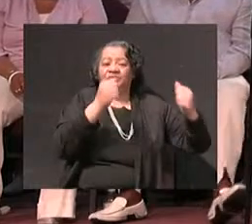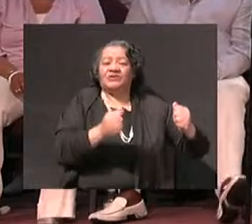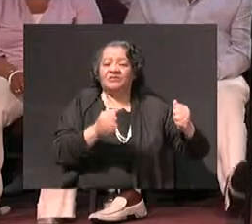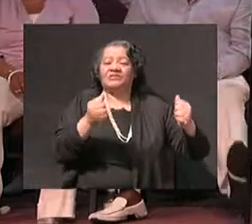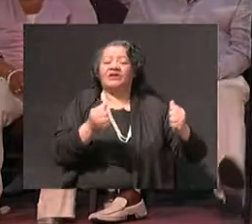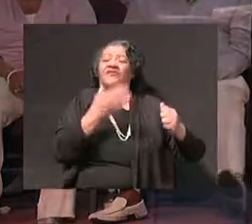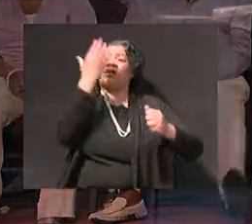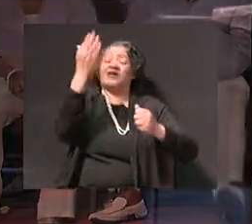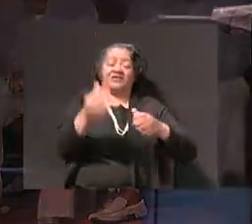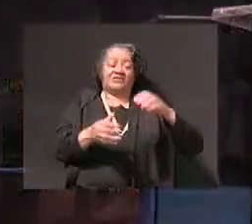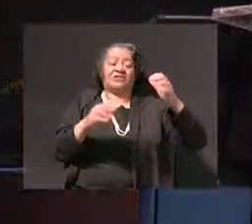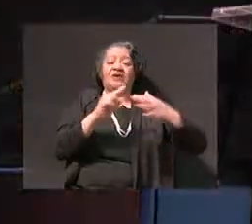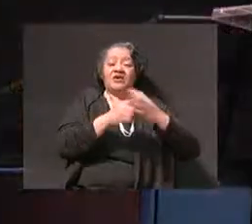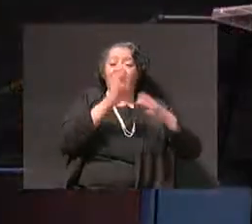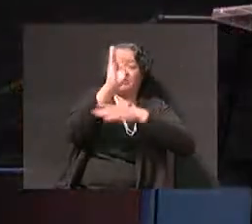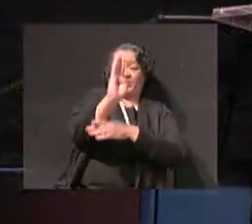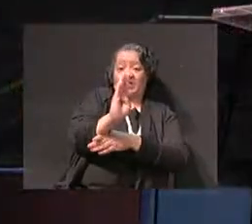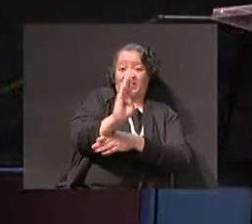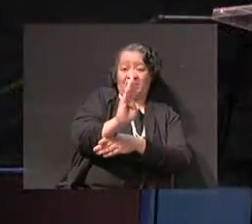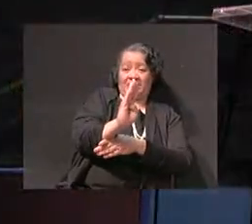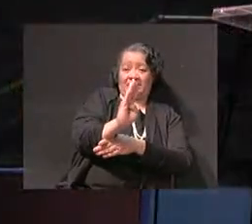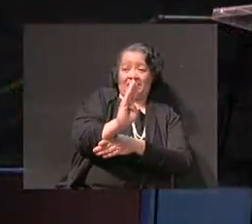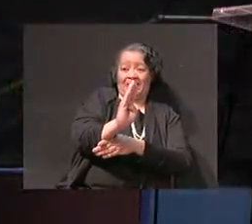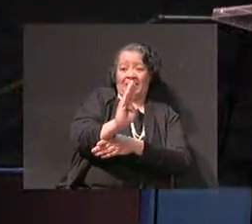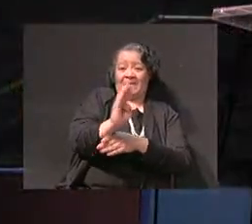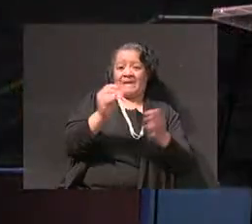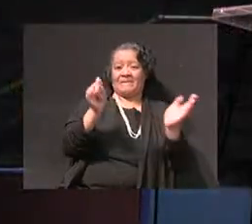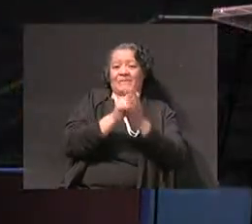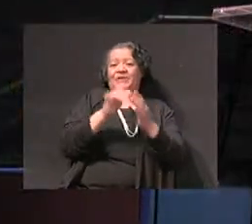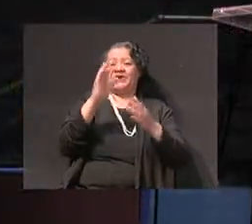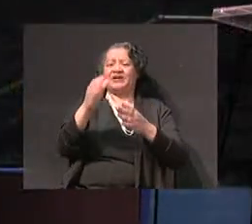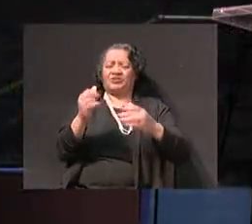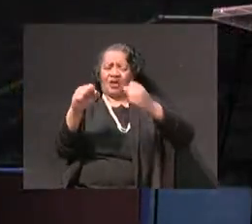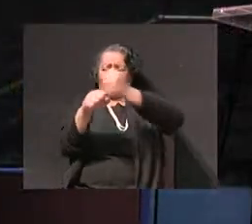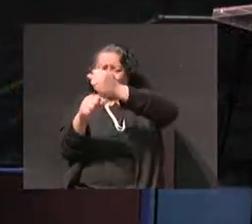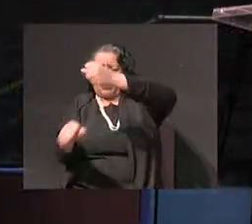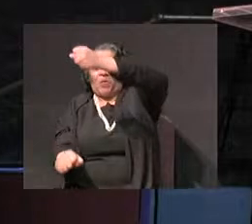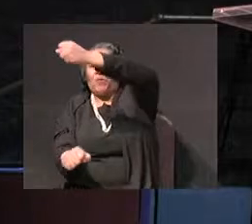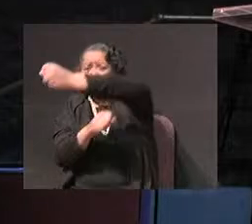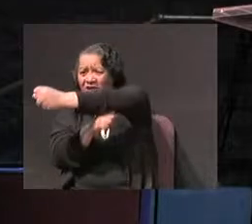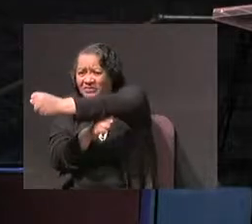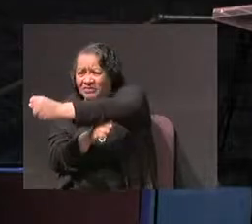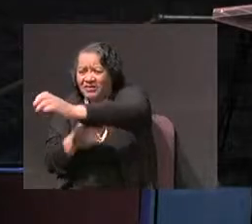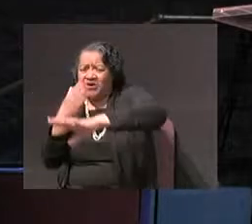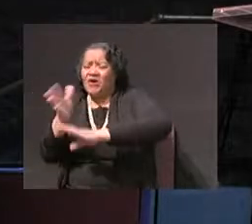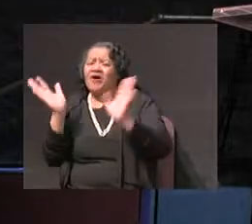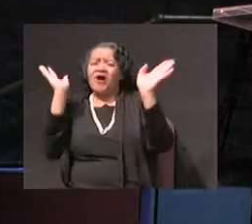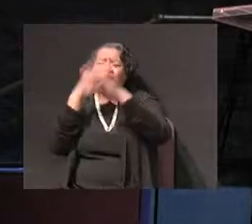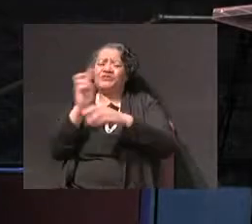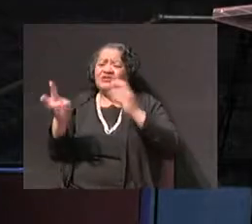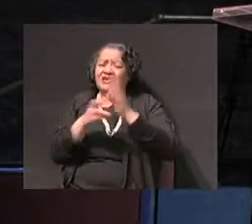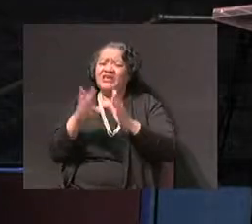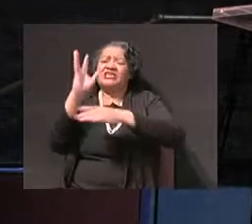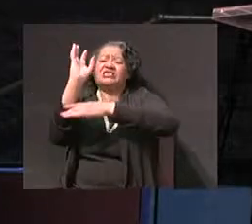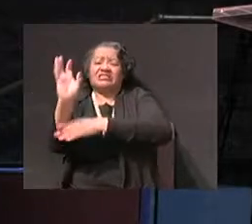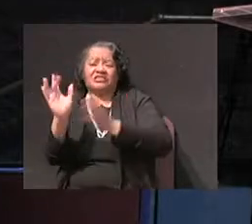He's Alpha. He's B. He's a bridge over troubled water. He's